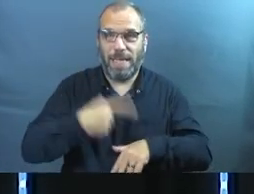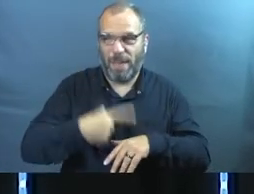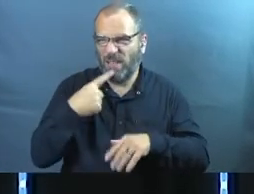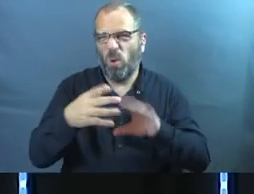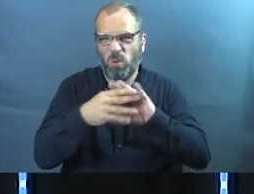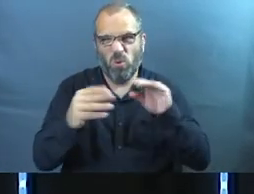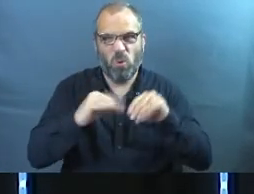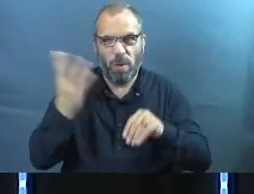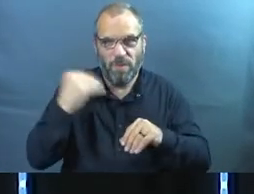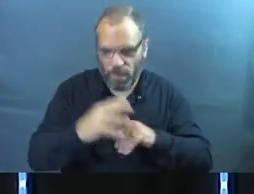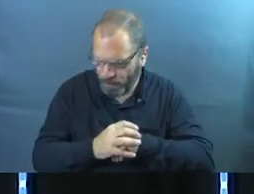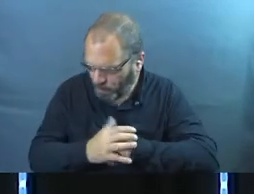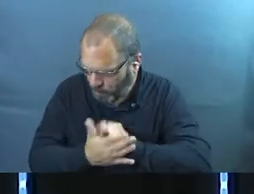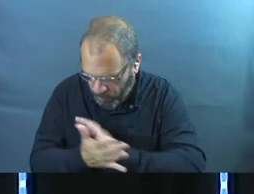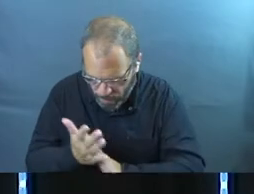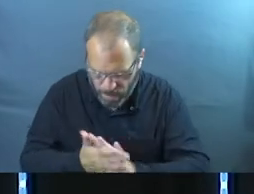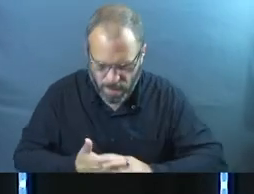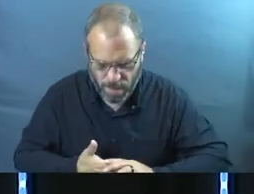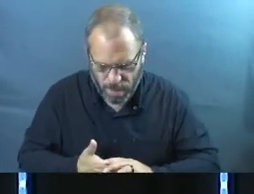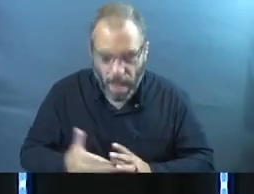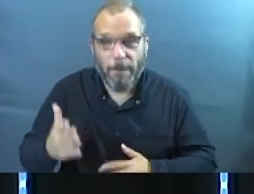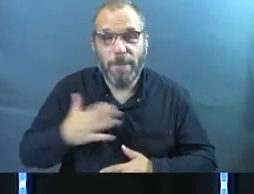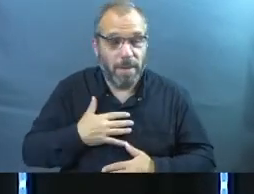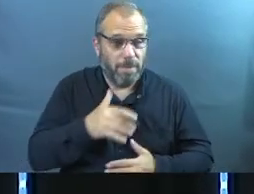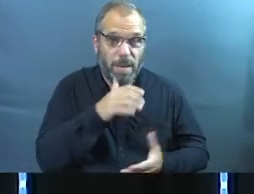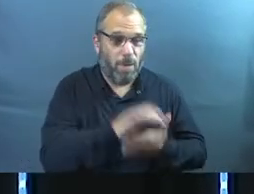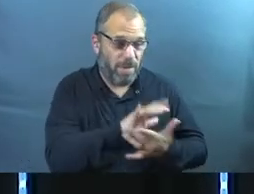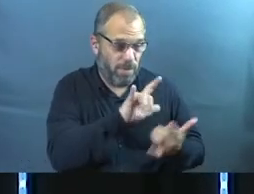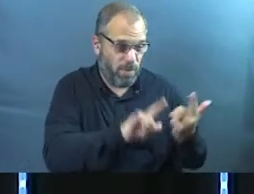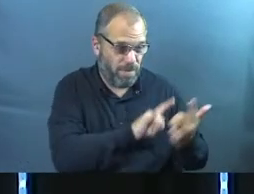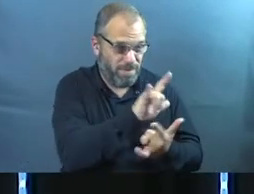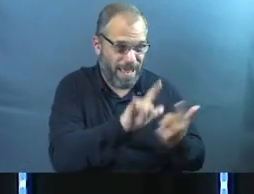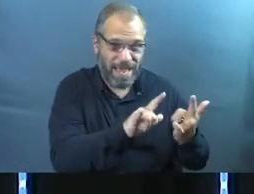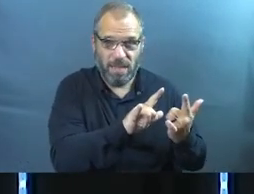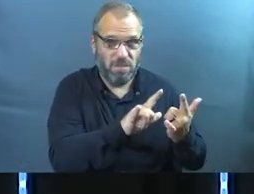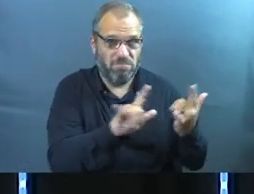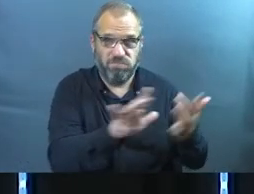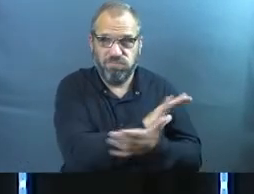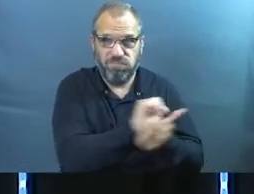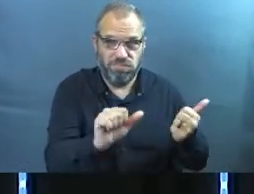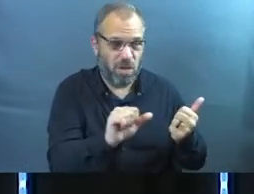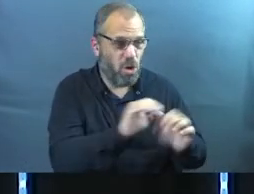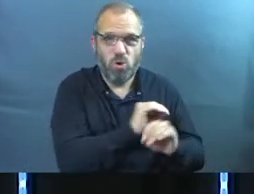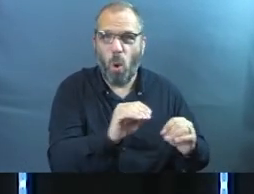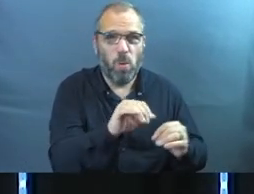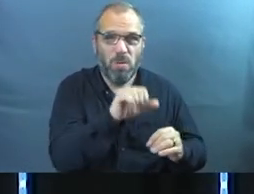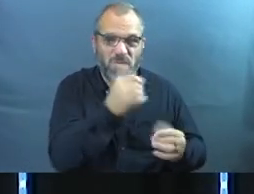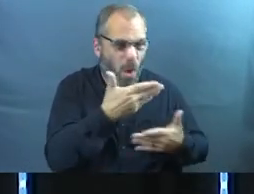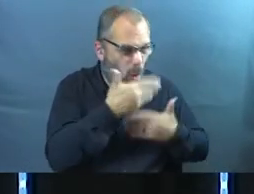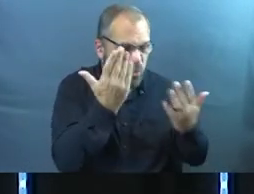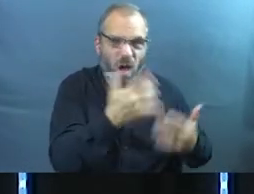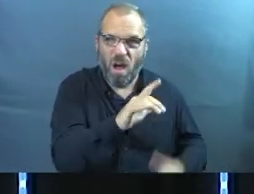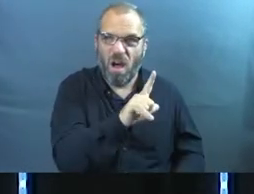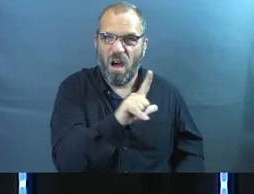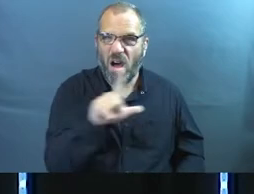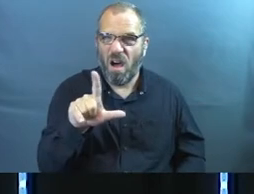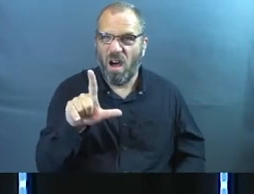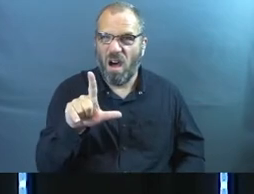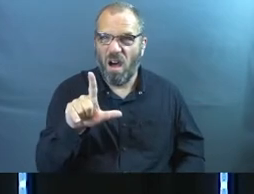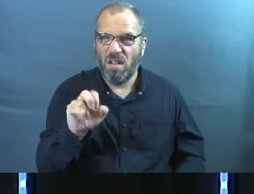told this story here before, but our romance was between the two of us was just shattered. There was hardly any love there at all.